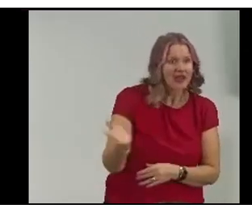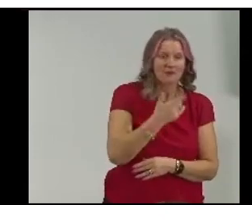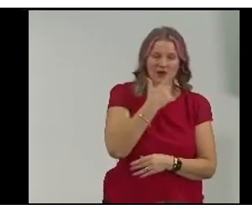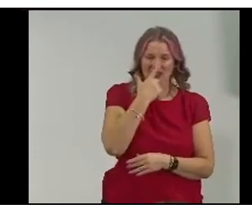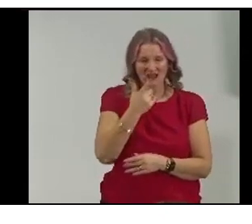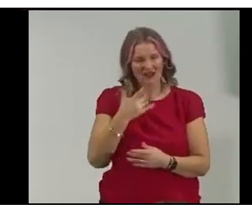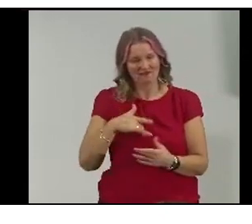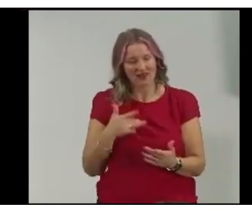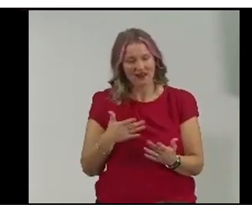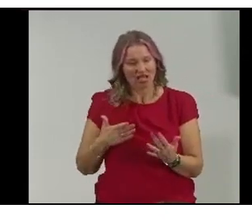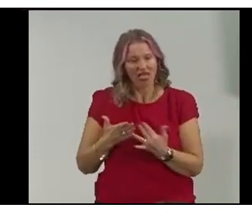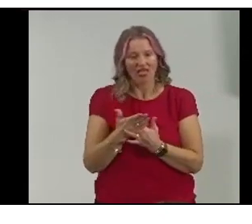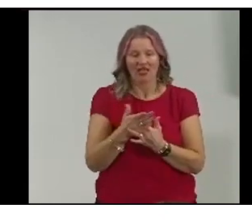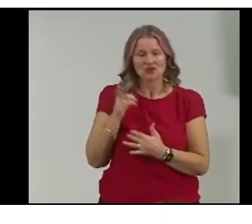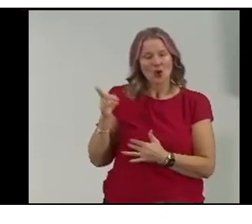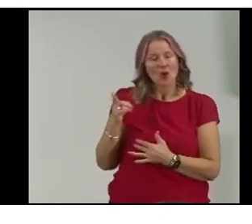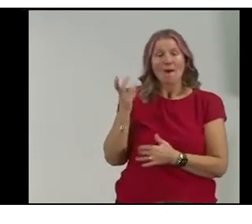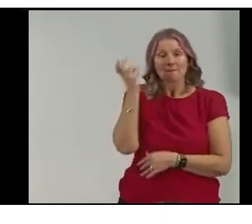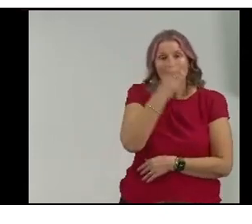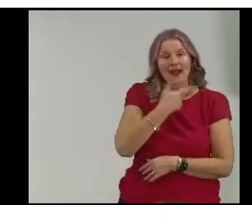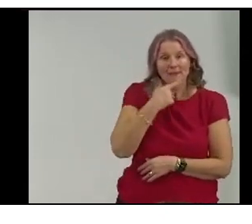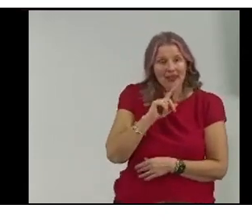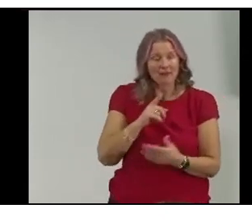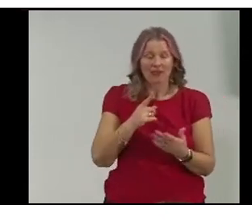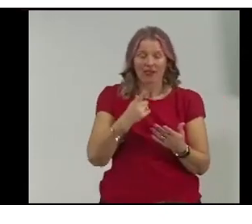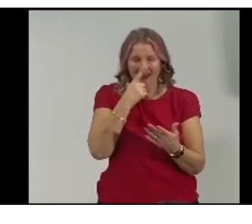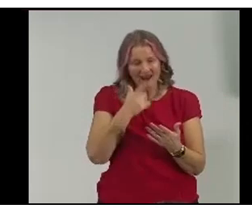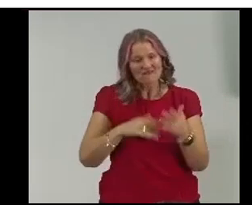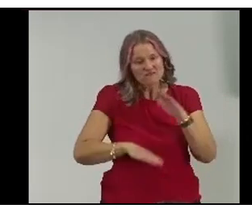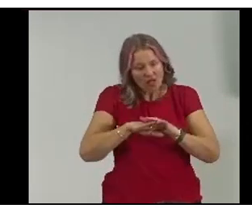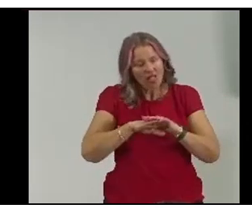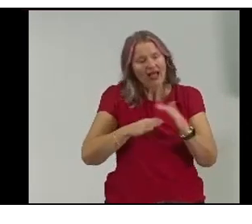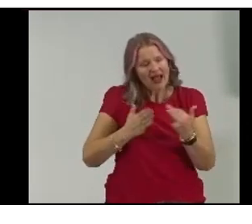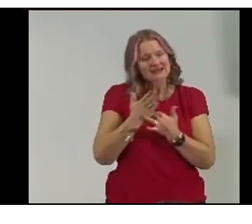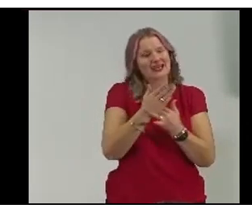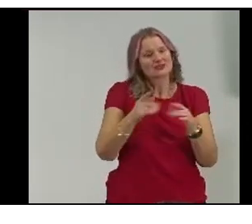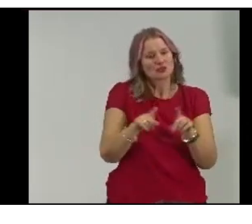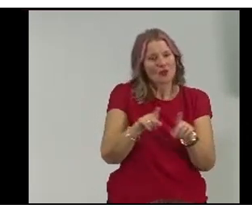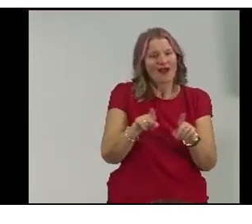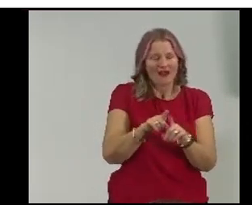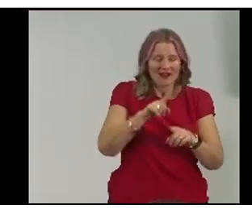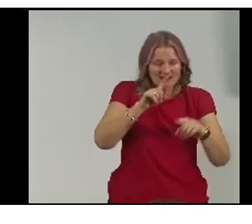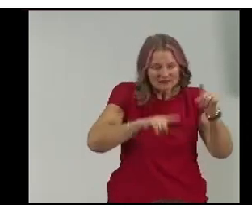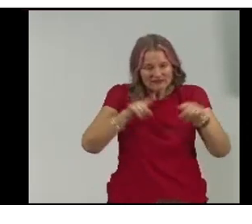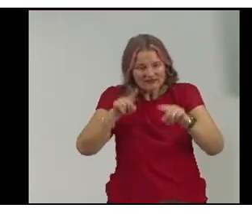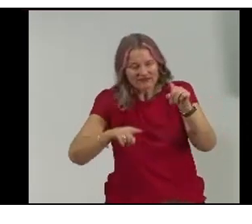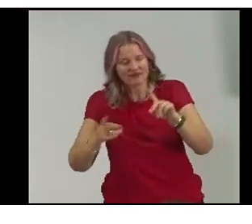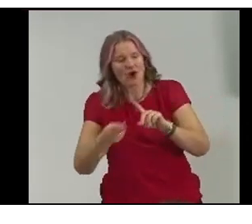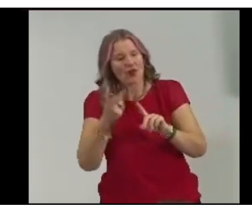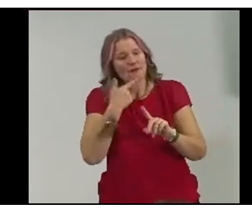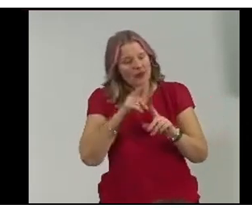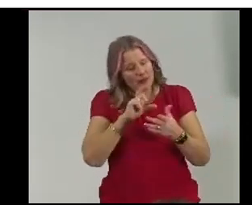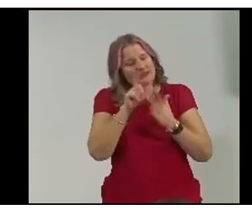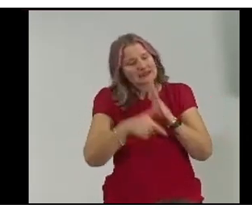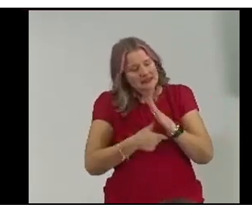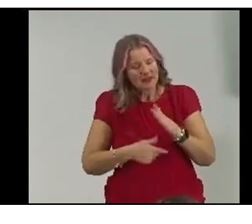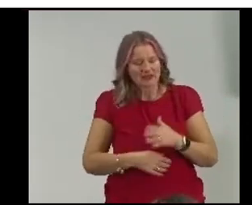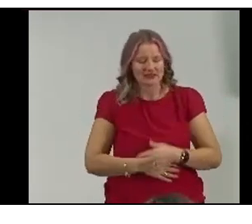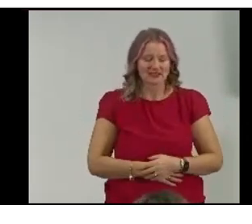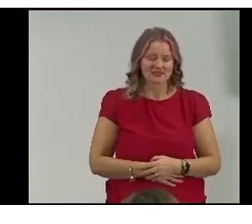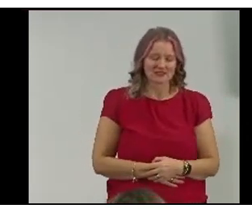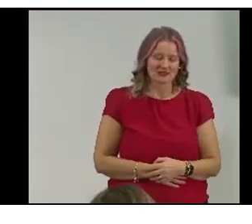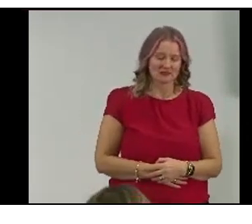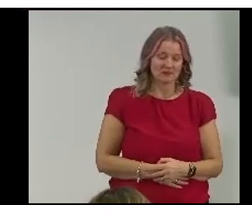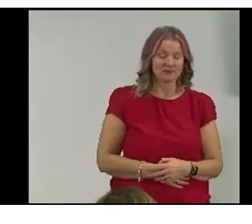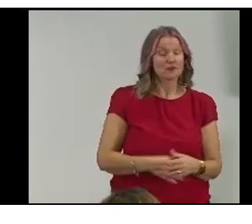not feel left out. That's the same struggle we have. We haven't gotten there yet. We're still telling the wonderful stories of those with disabilities. But